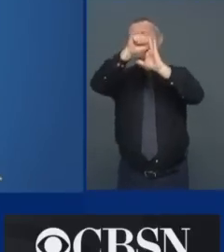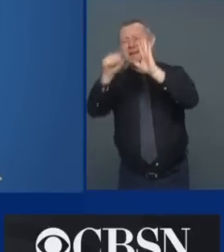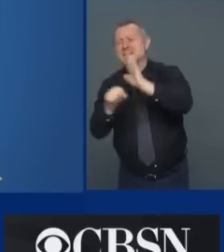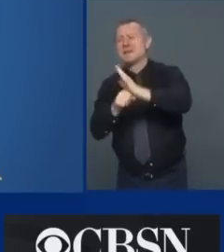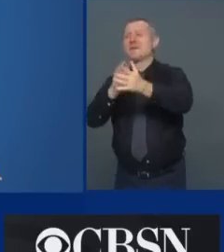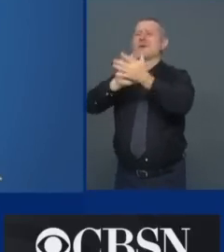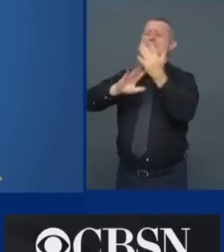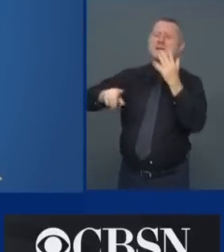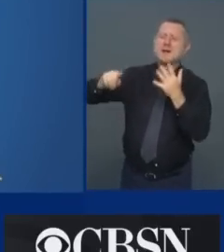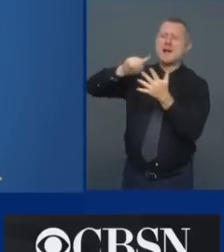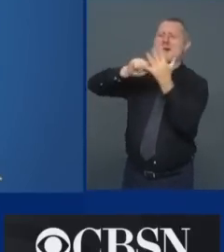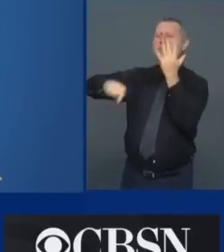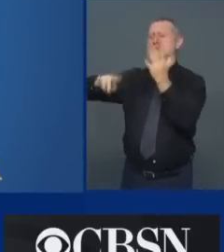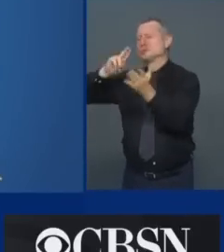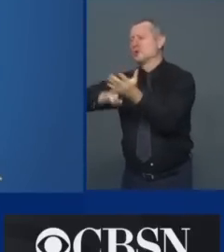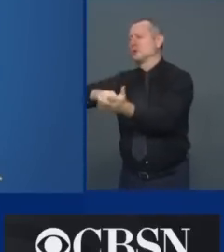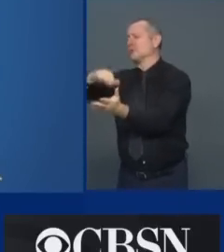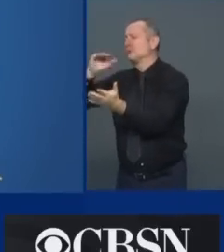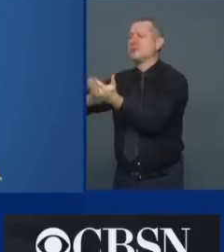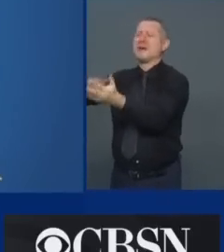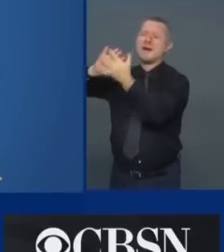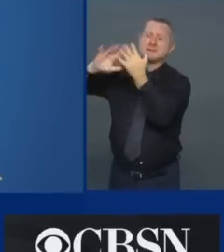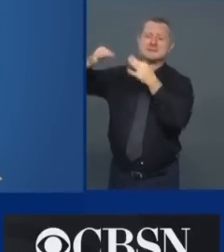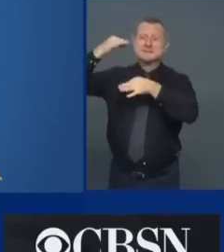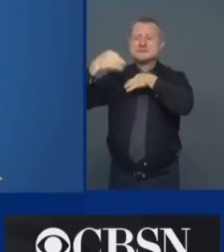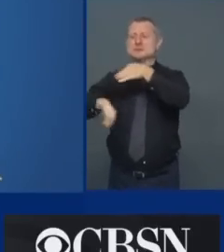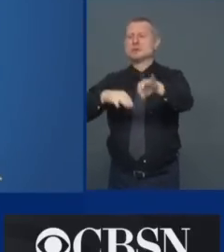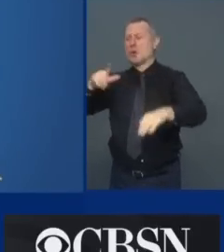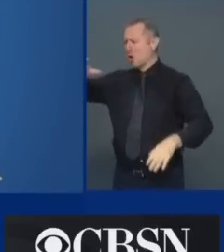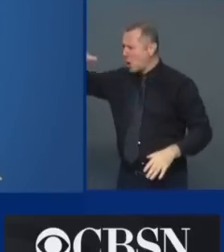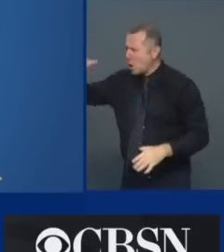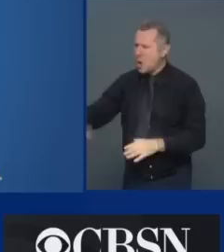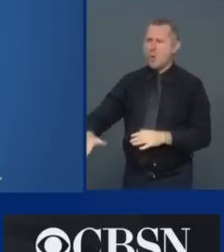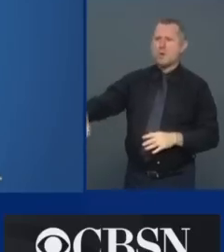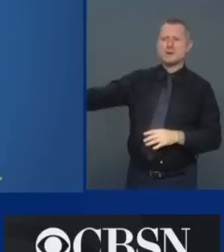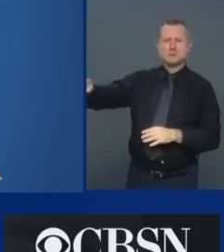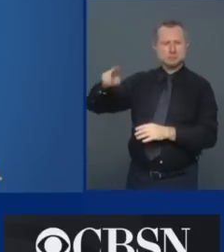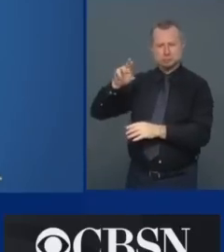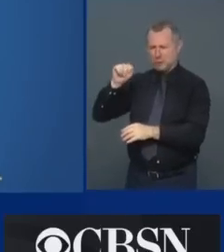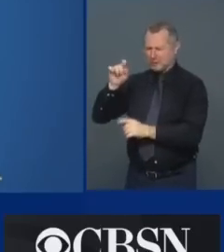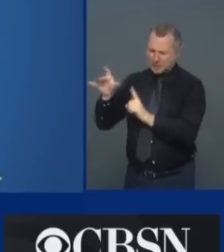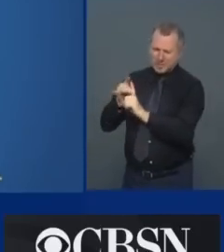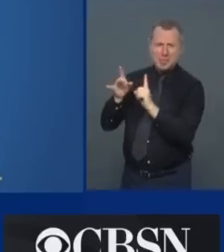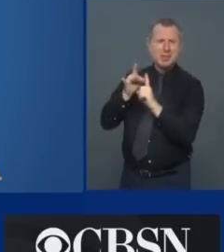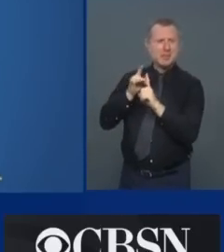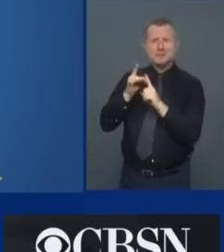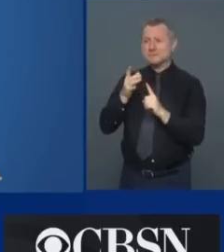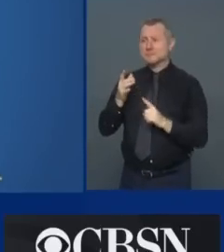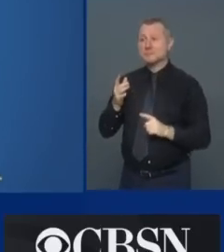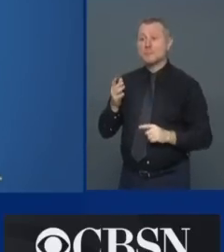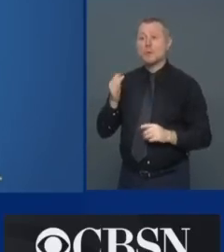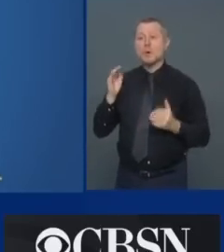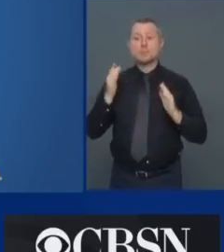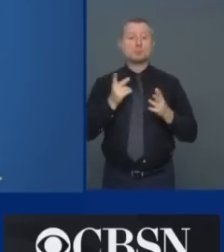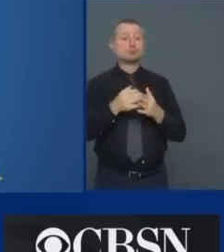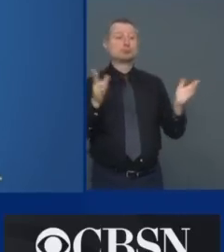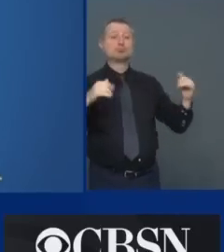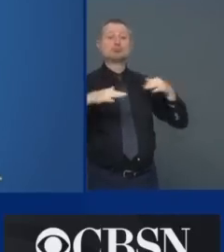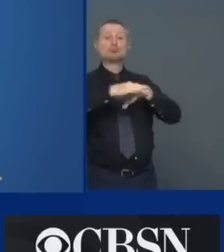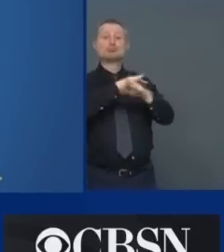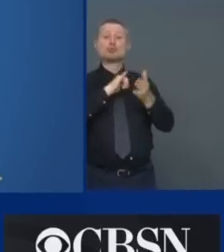in emergency rooms, have a lower infection rate than the general population. There's no answer to that